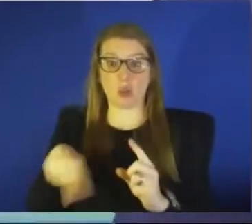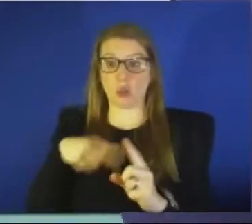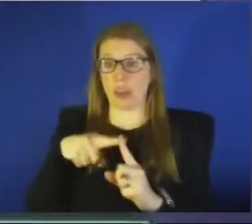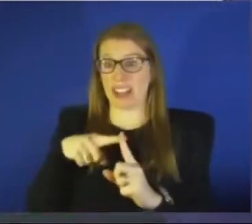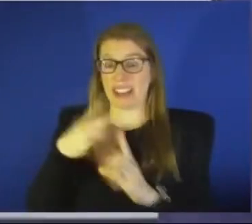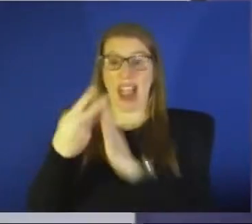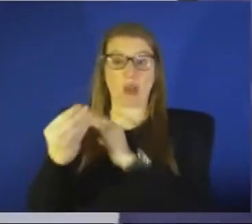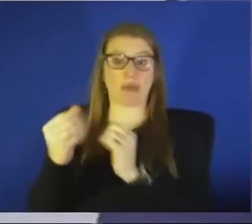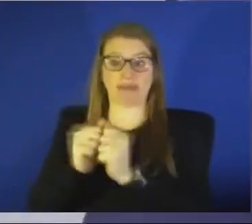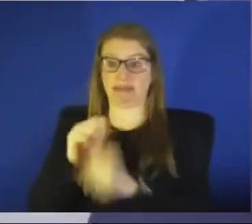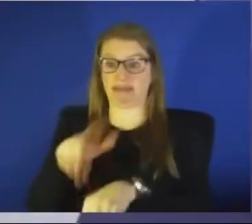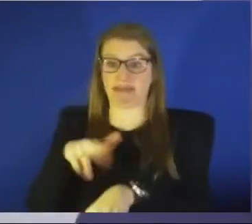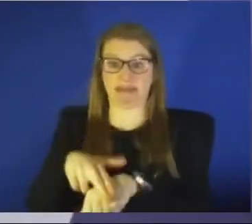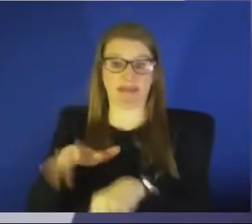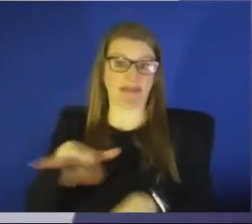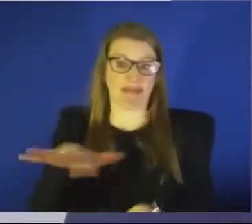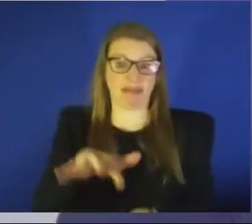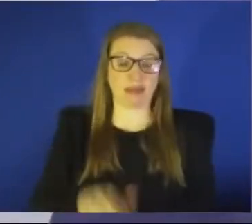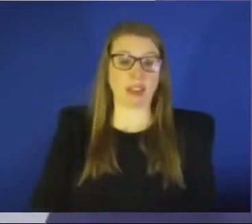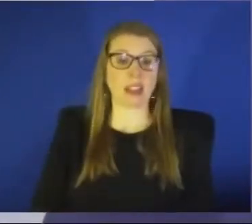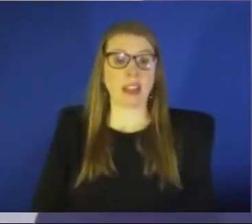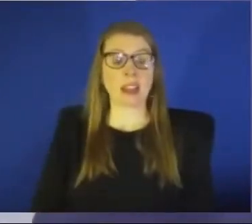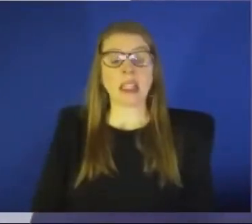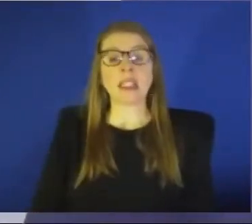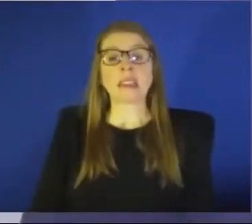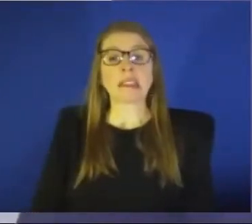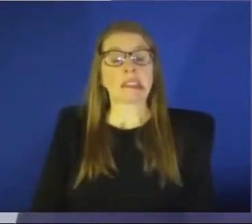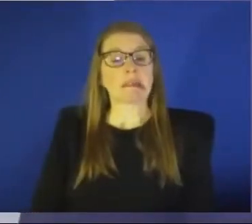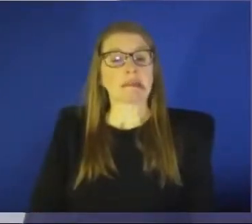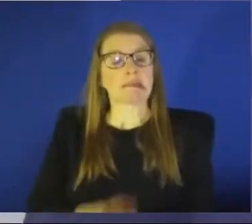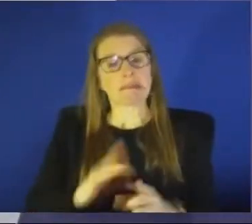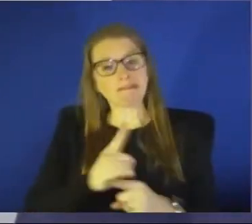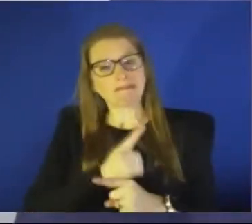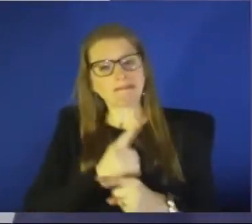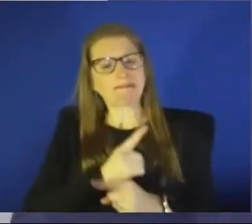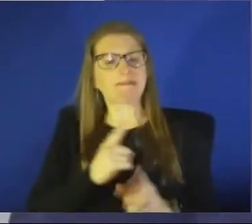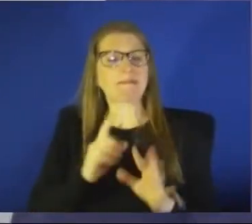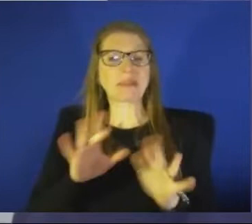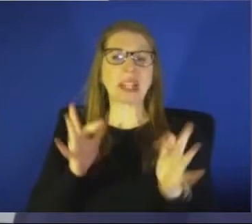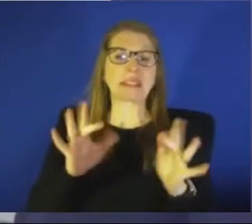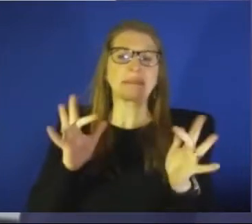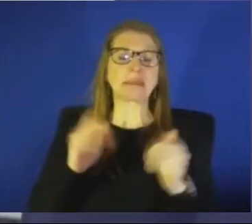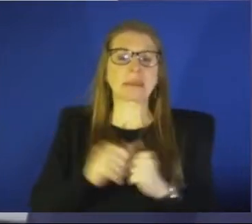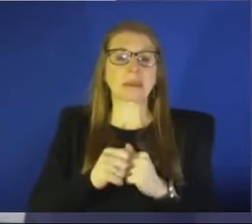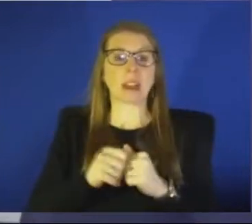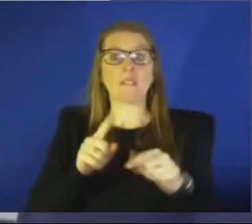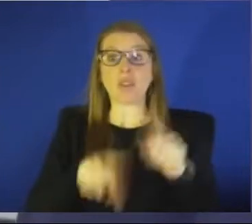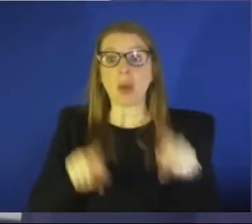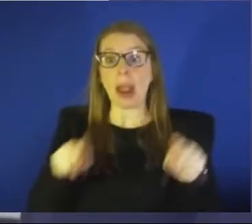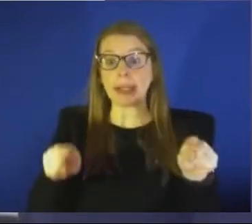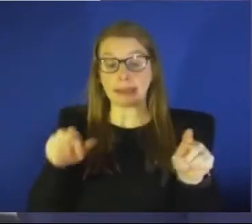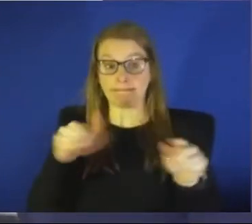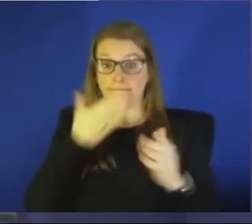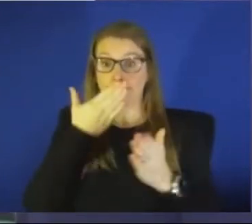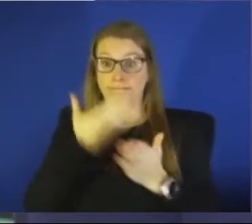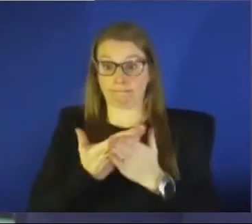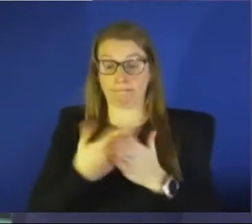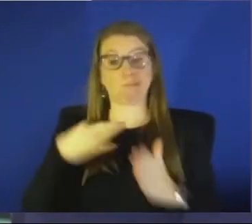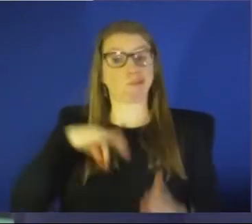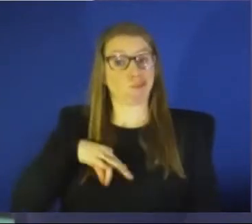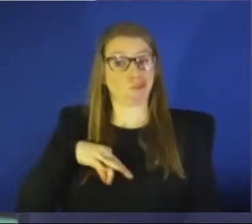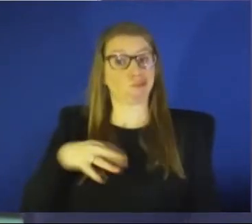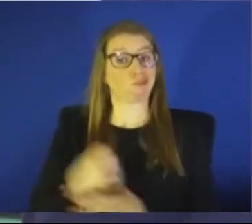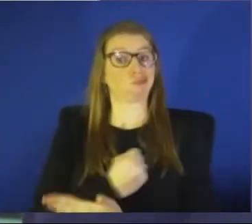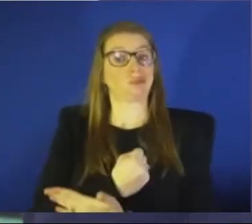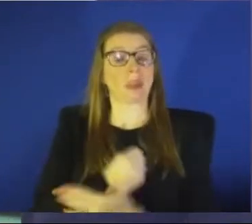do, certainly in moderation, and then a variety is actually beneficial. As we were talking about, doing the same thing over and over